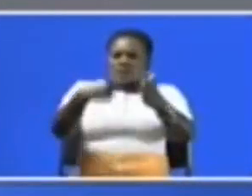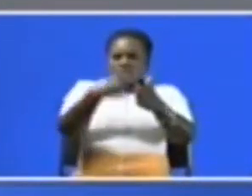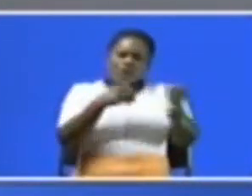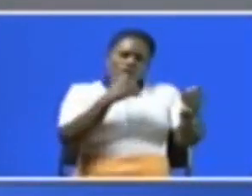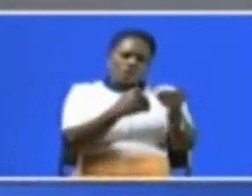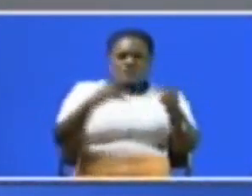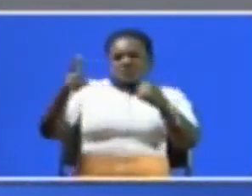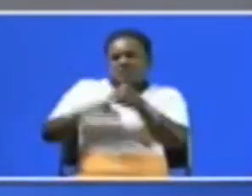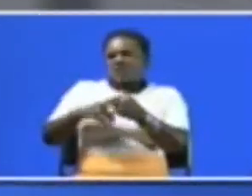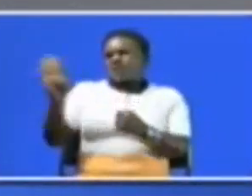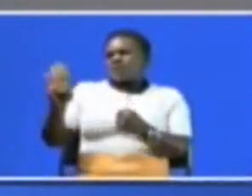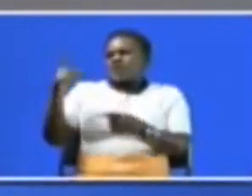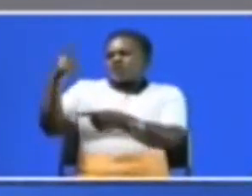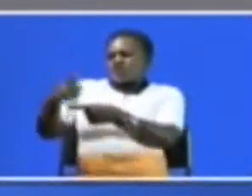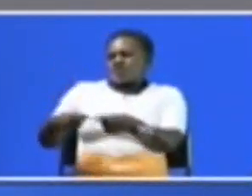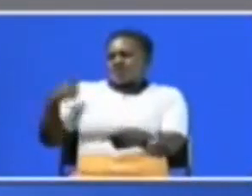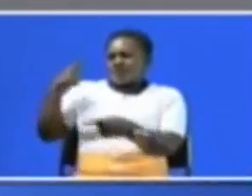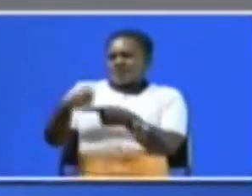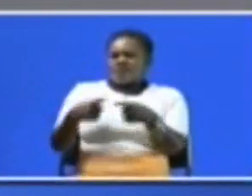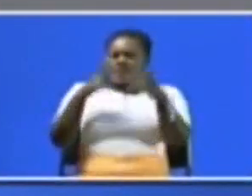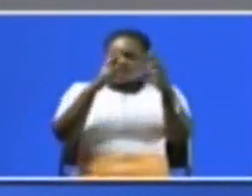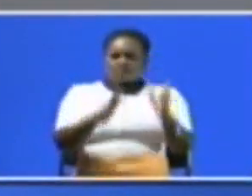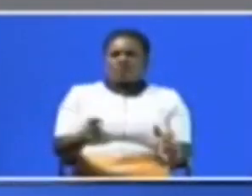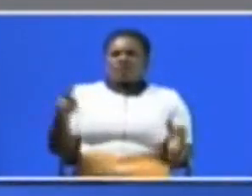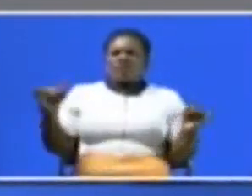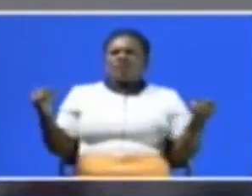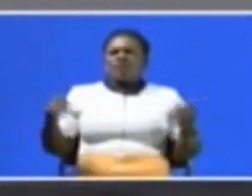stream, estimated at 7 billion shillings annually. Patrick Amimo, KTN News.